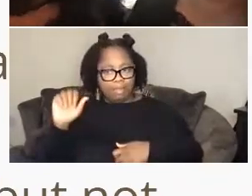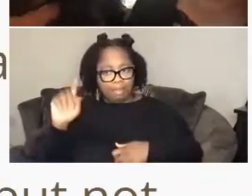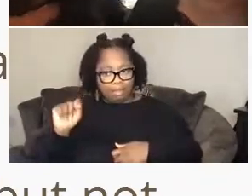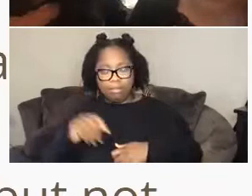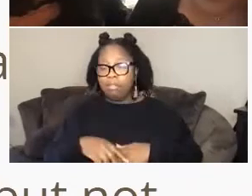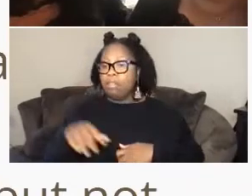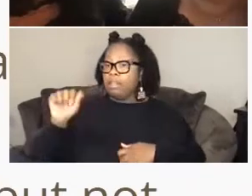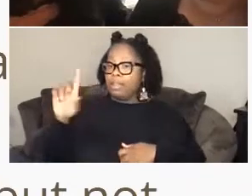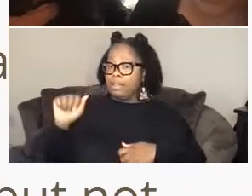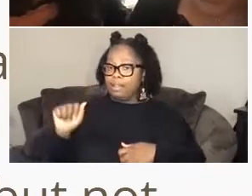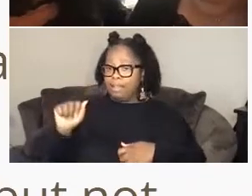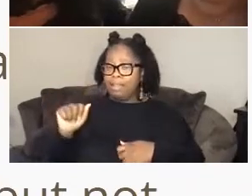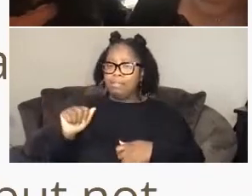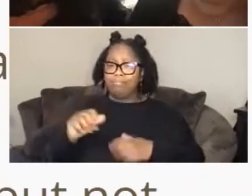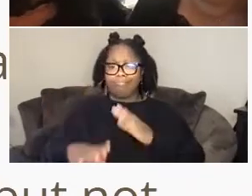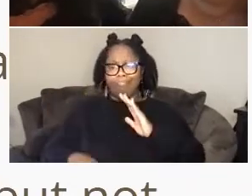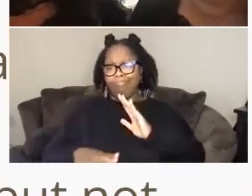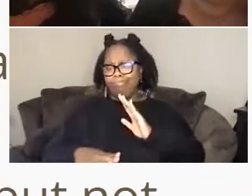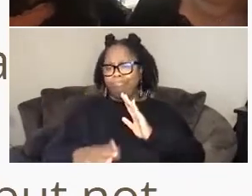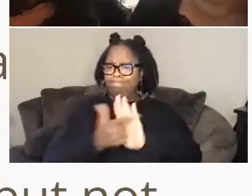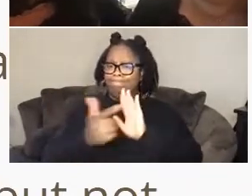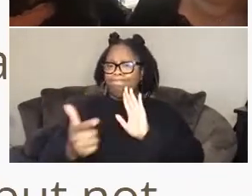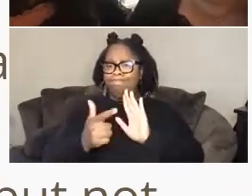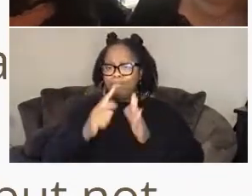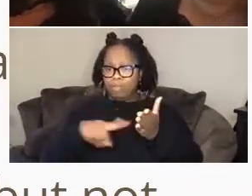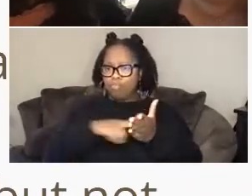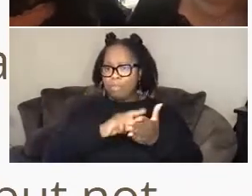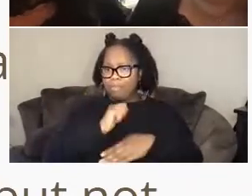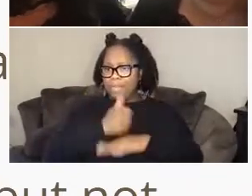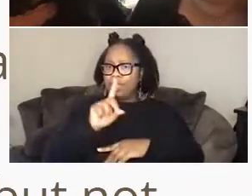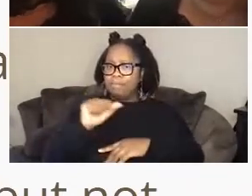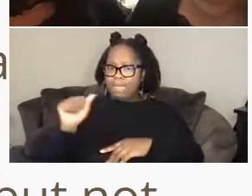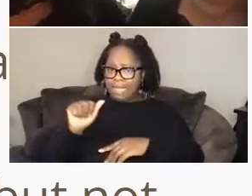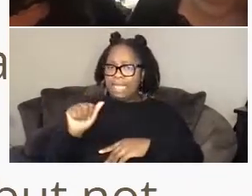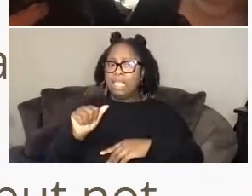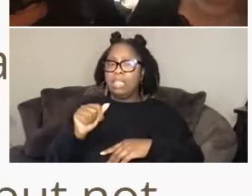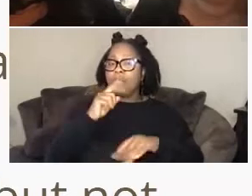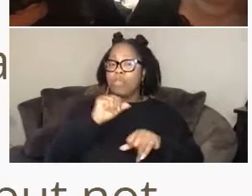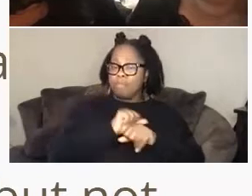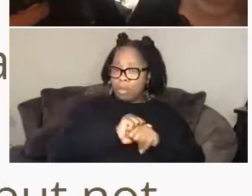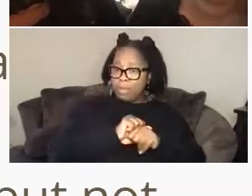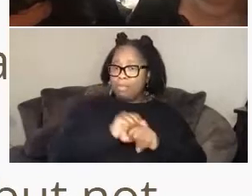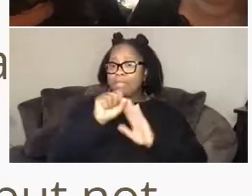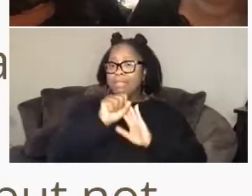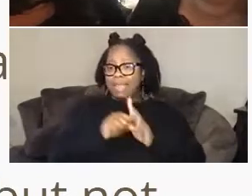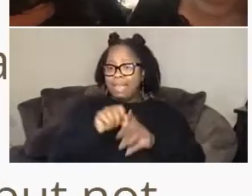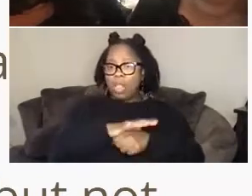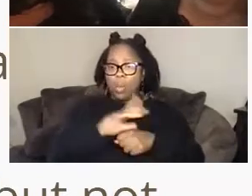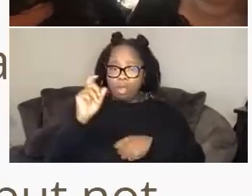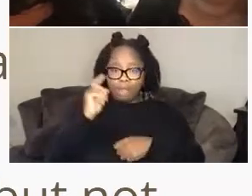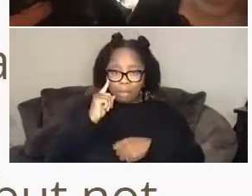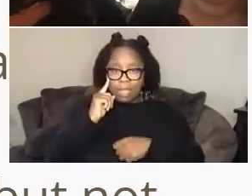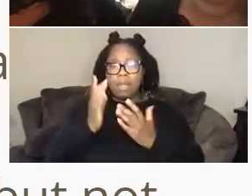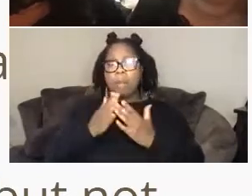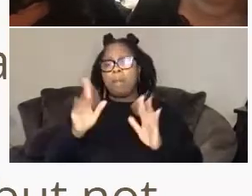ADA prohibits discrimination on the basis of disability in employment, state and local government, public